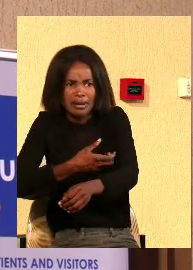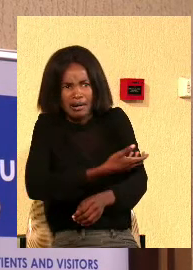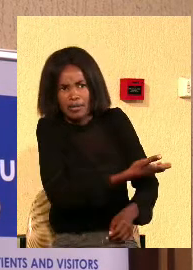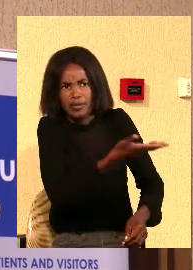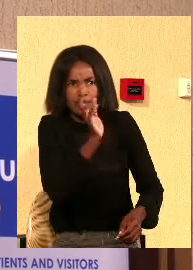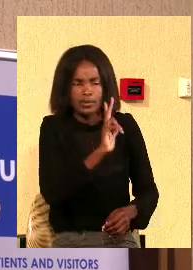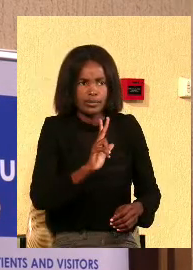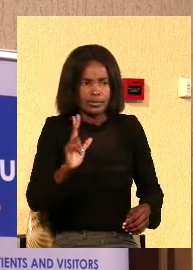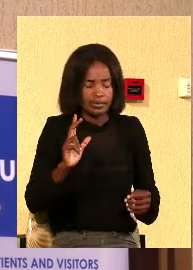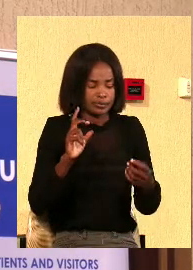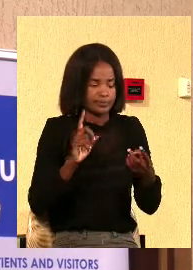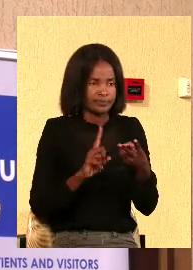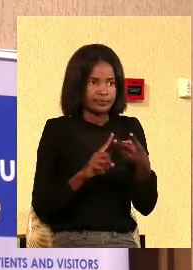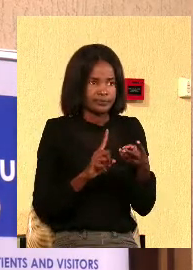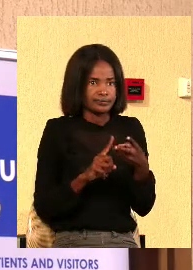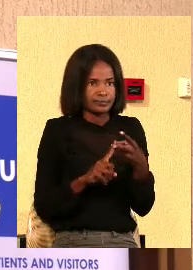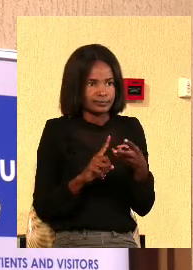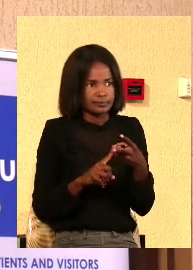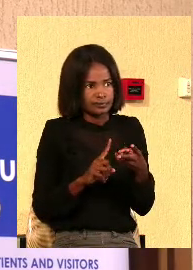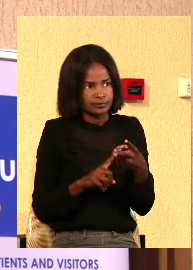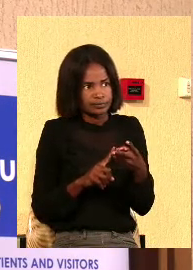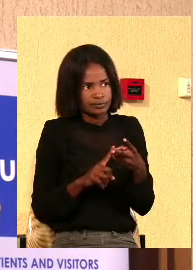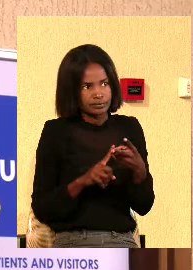also my other question is to